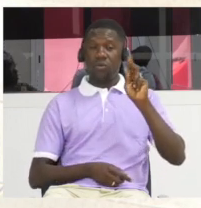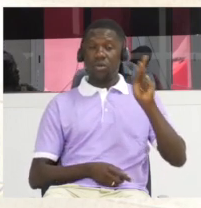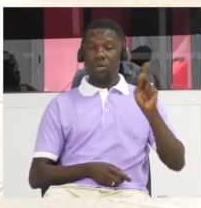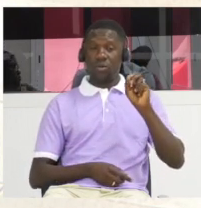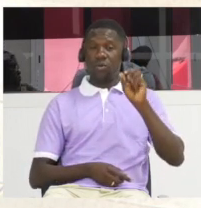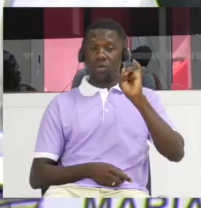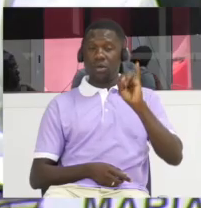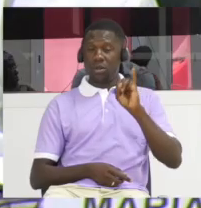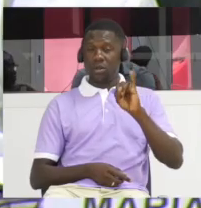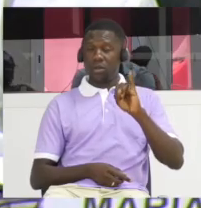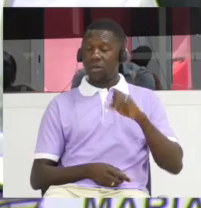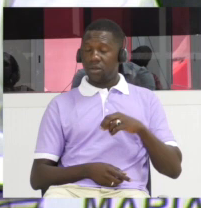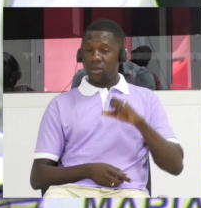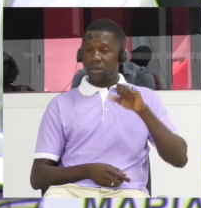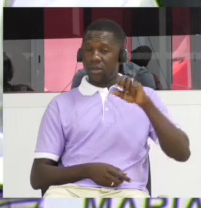In hindsight,